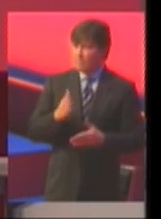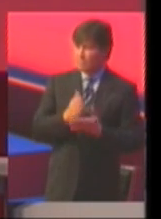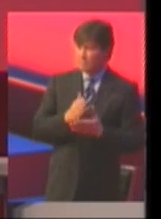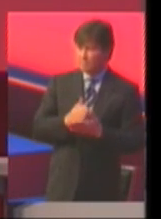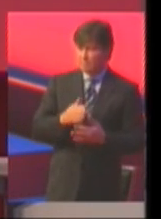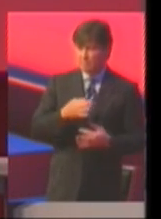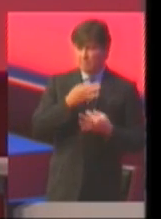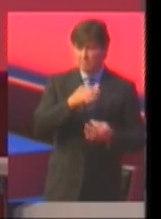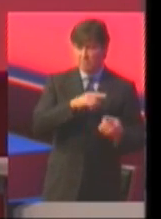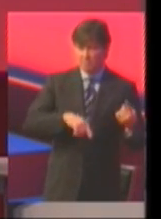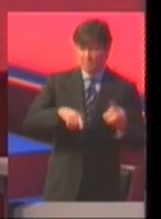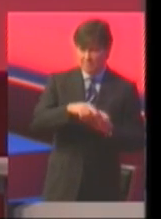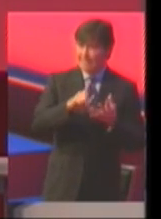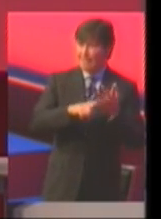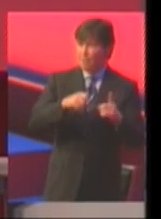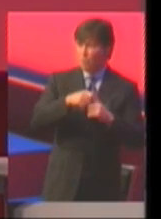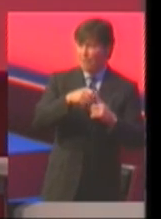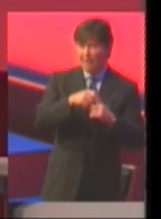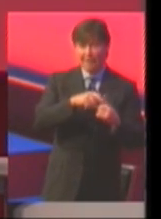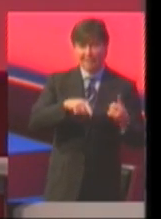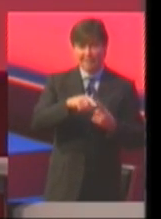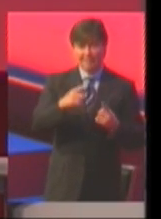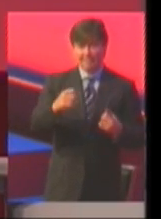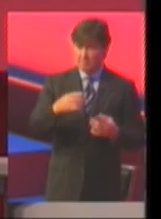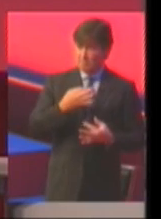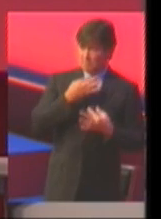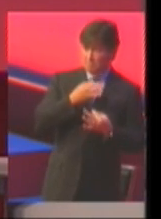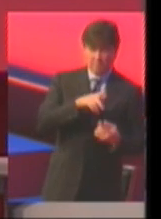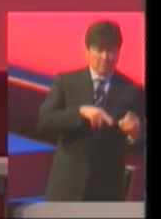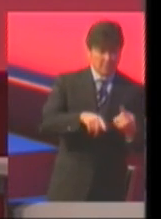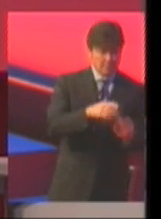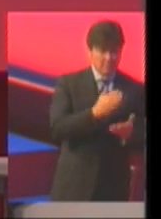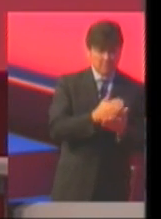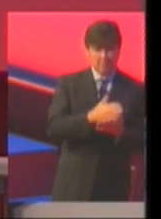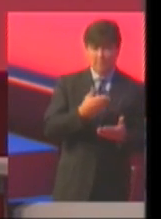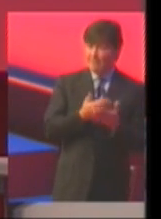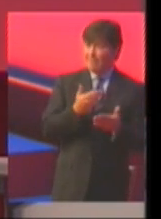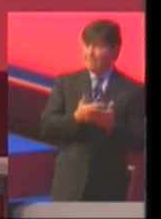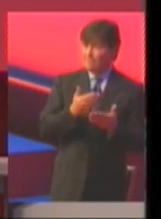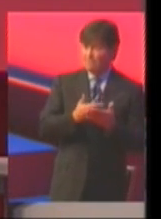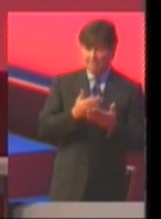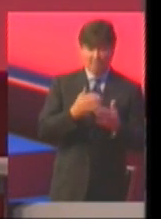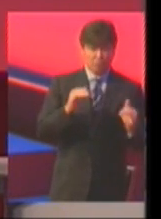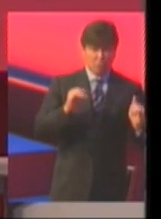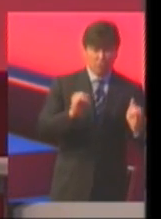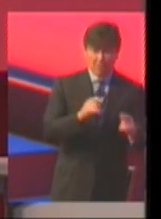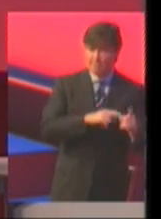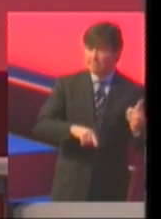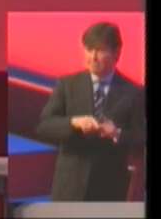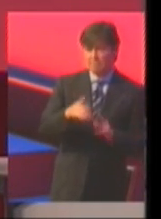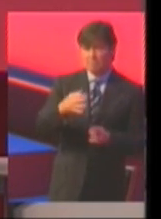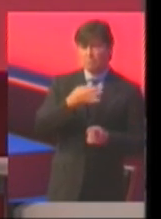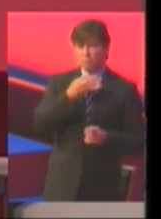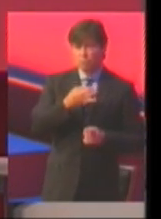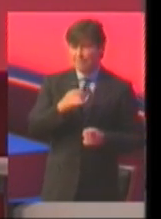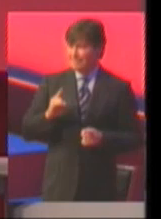United Kingdom is to people's livelihoods, the effect of the fuel and the food and the financial crisis in the developing world is threatening